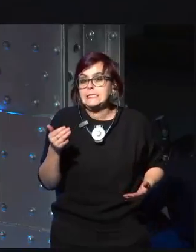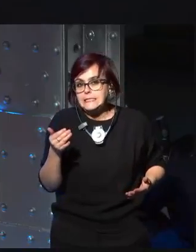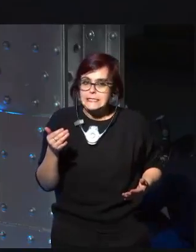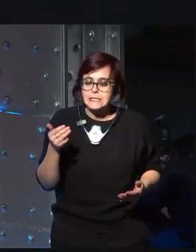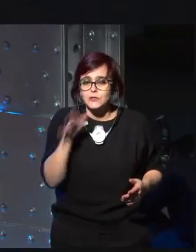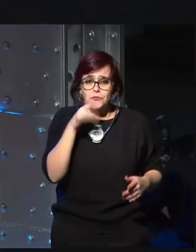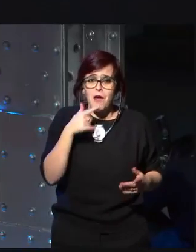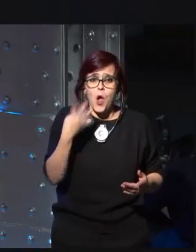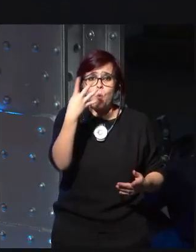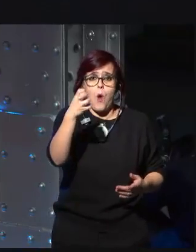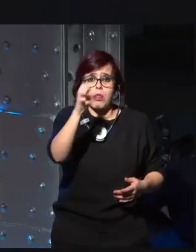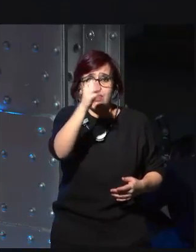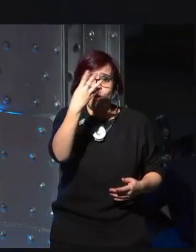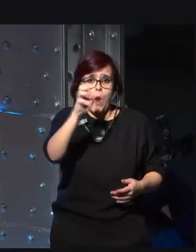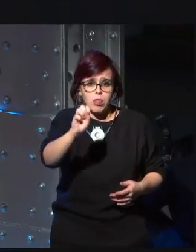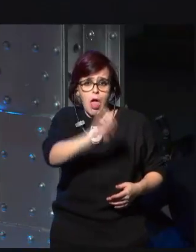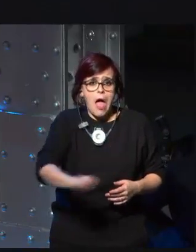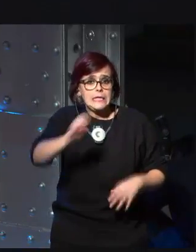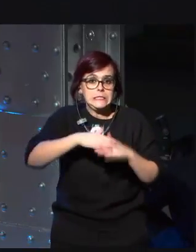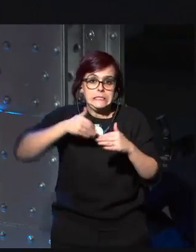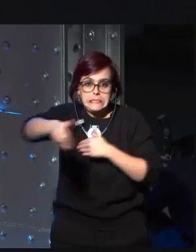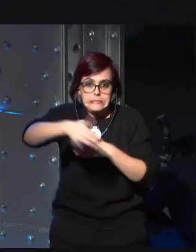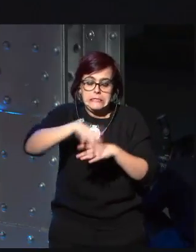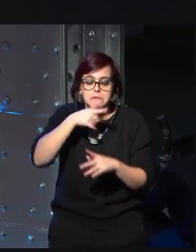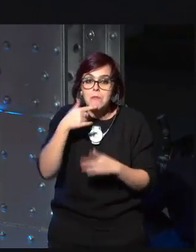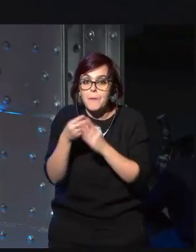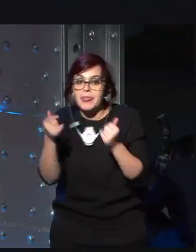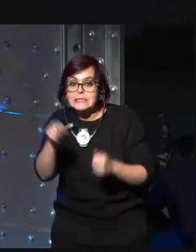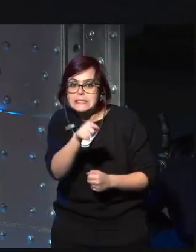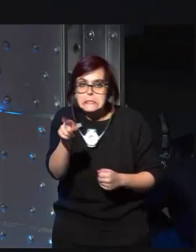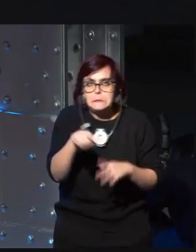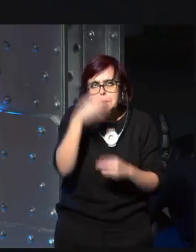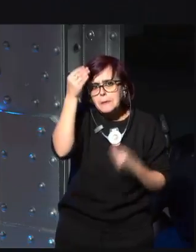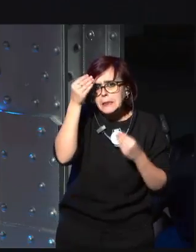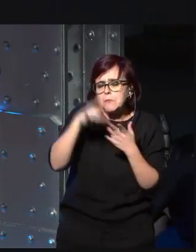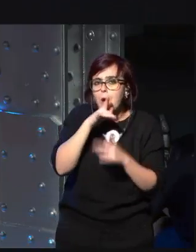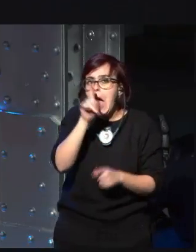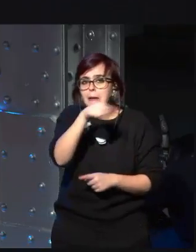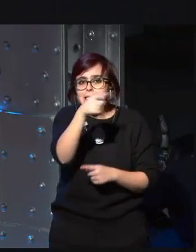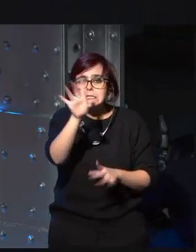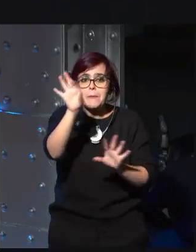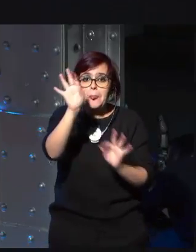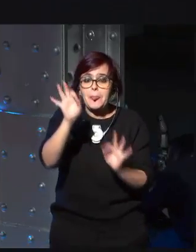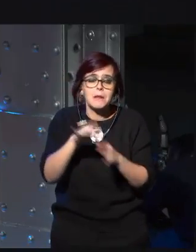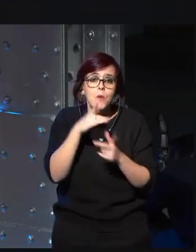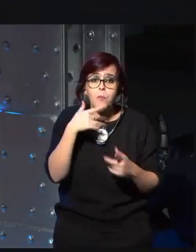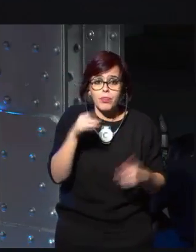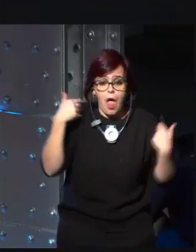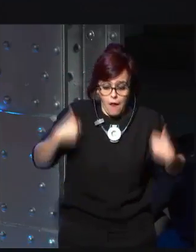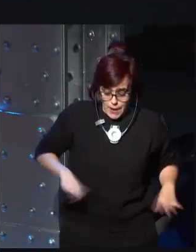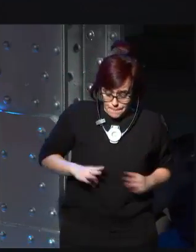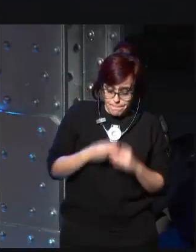of material things? I'm afraid that we will be spending the next 40 years in conversations about what will disappear. Perhaps we will